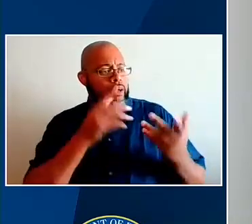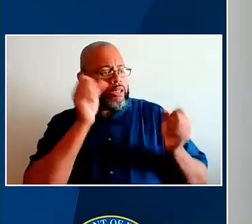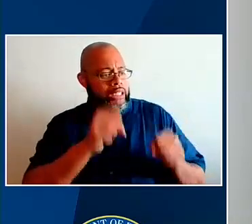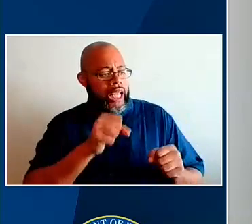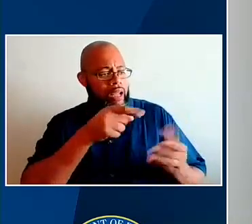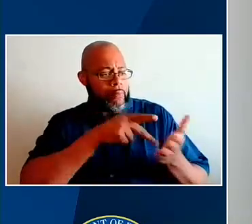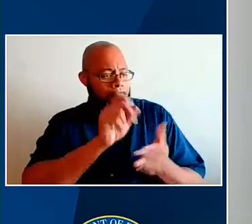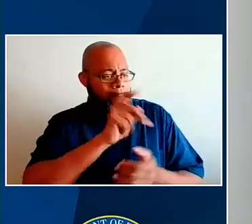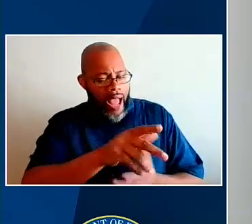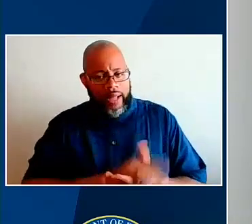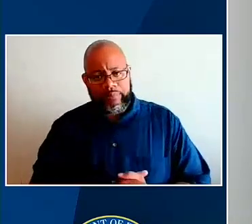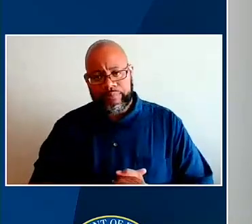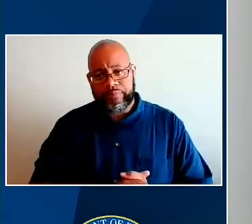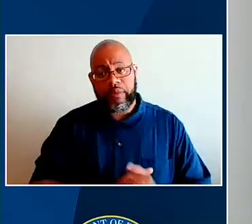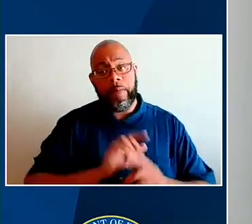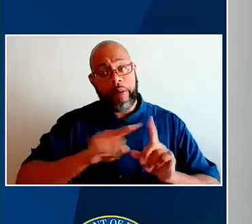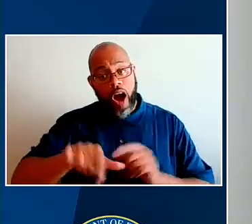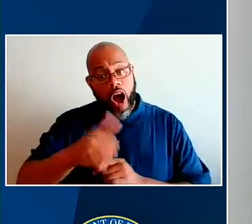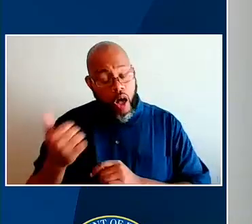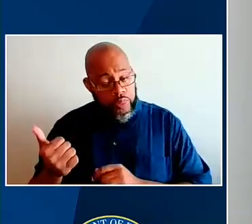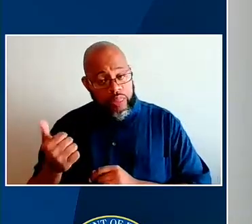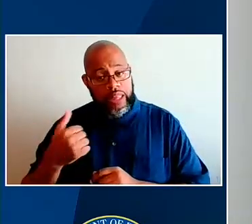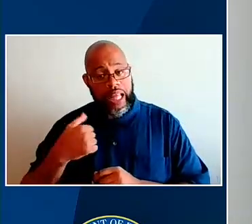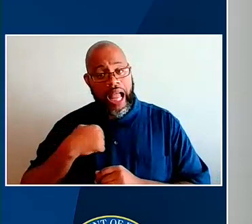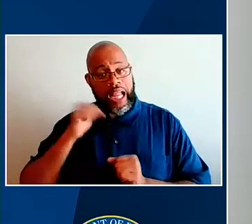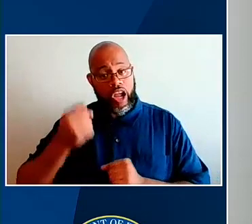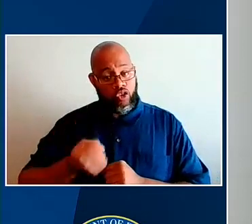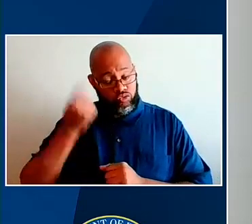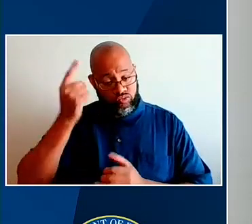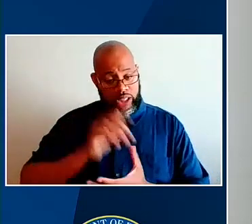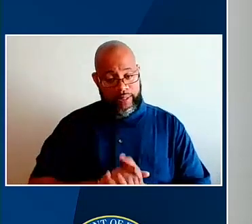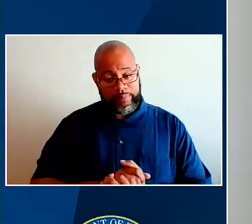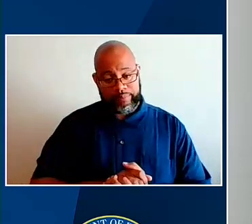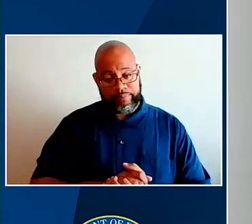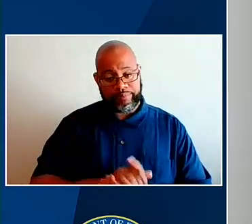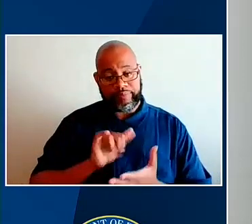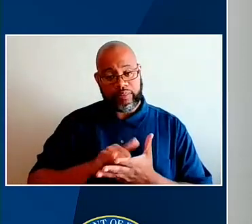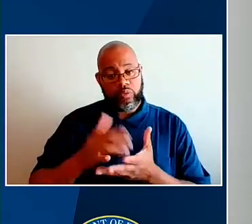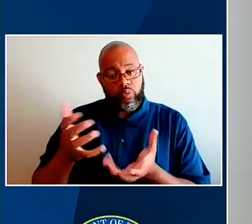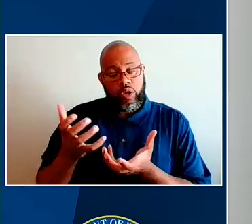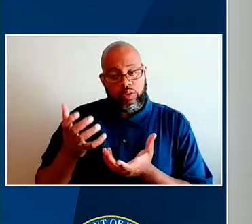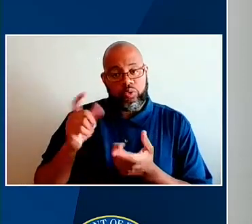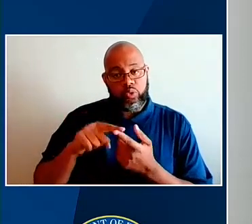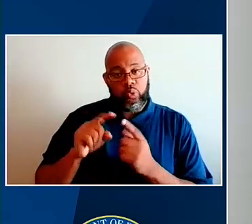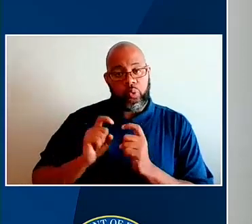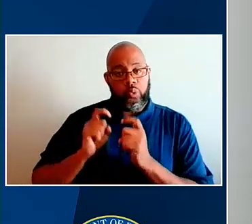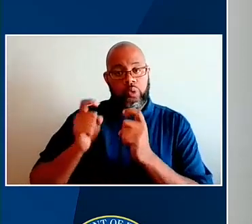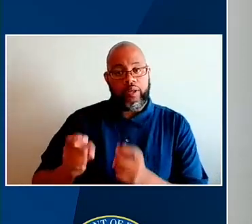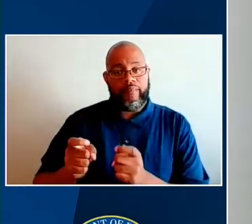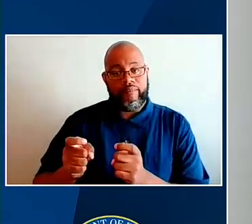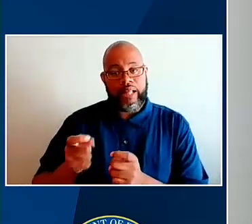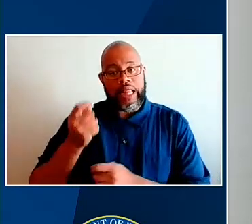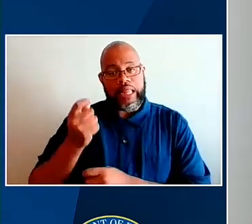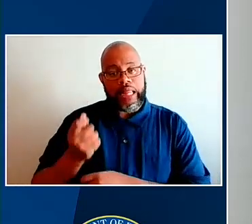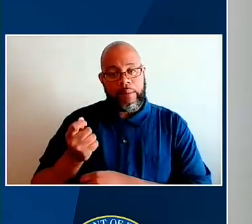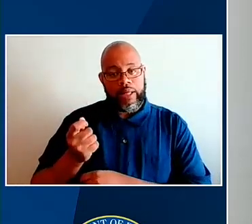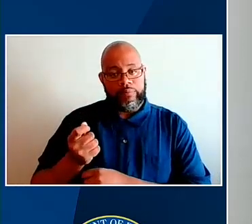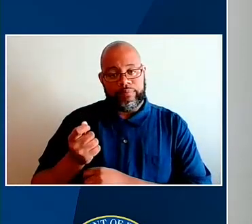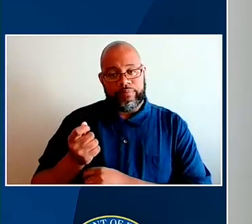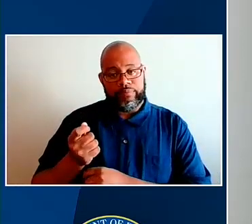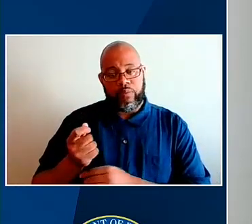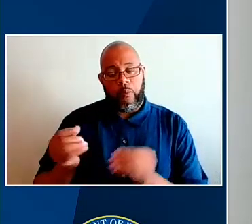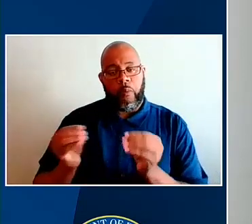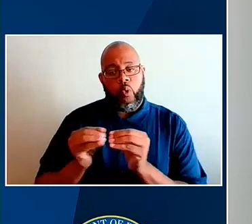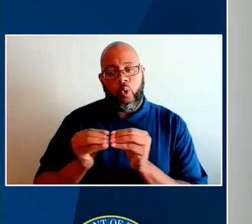repay. On the other hand, I can understand the desire to give a little bit